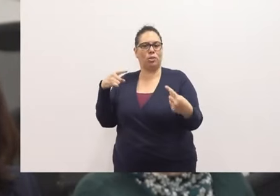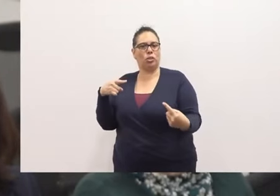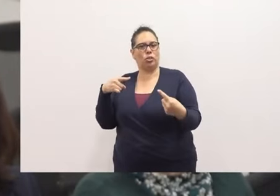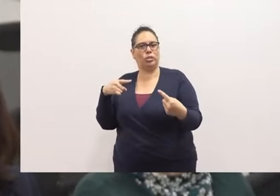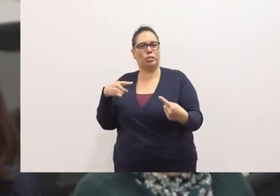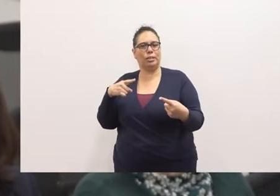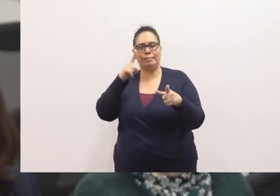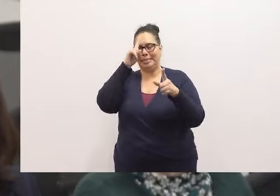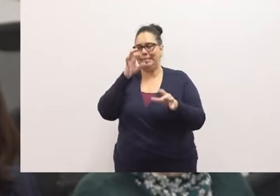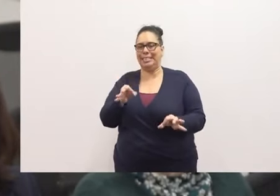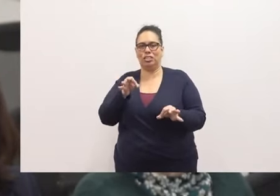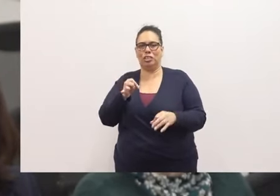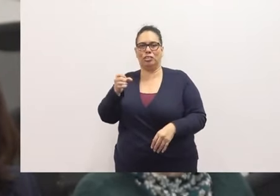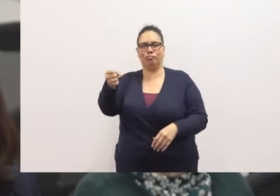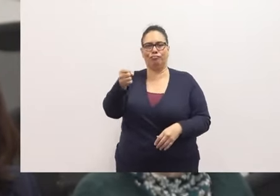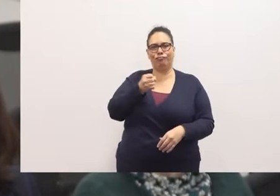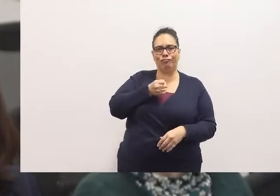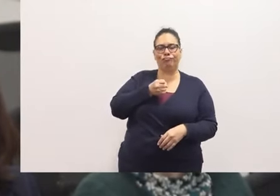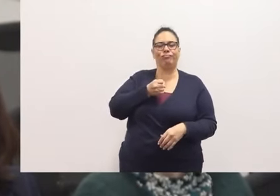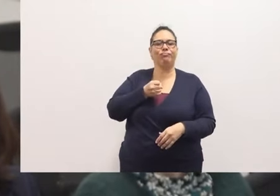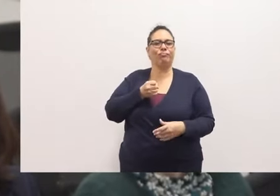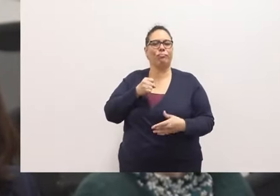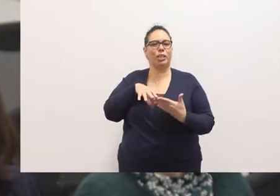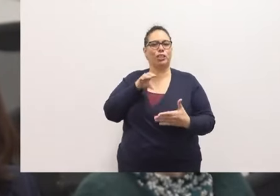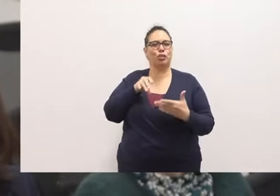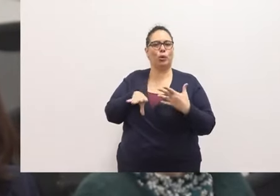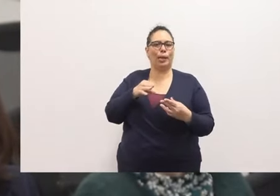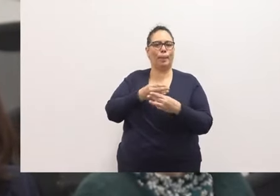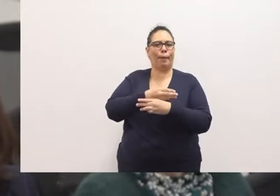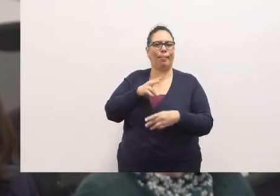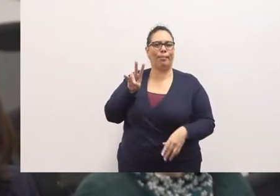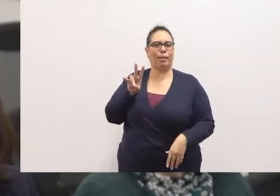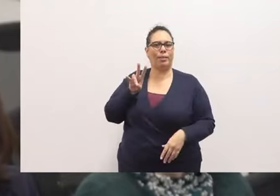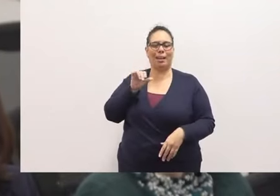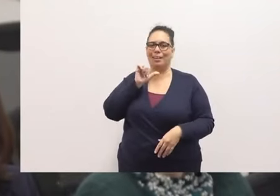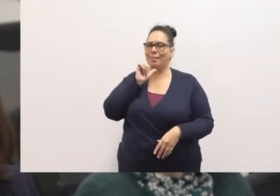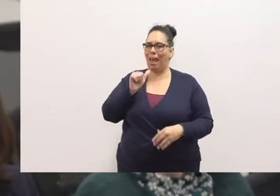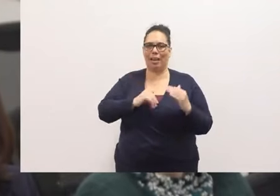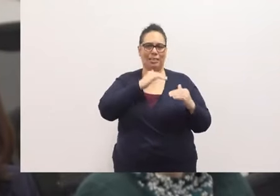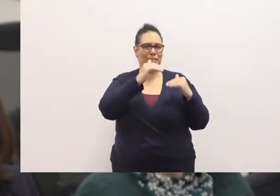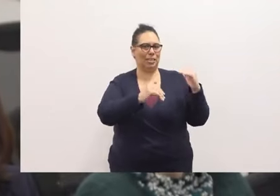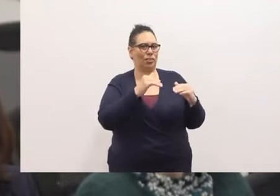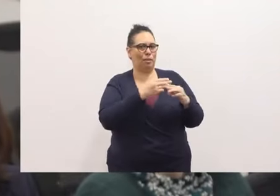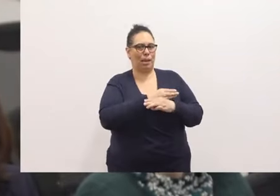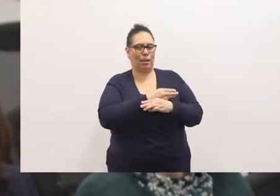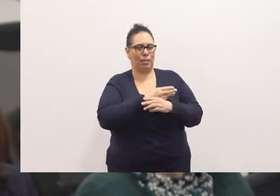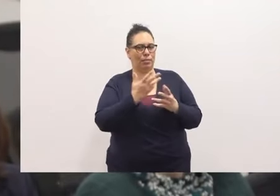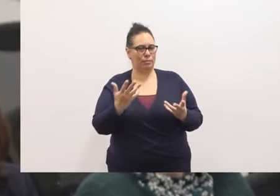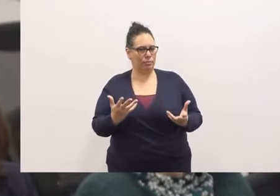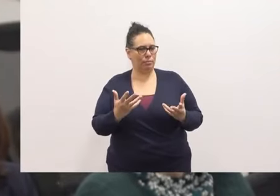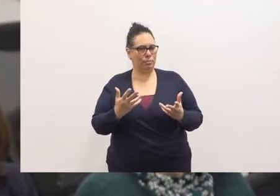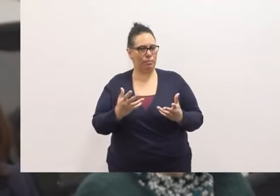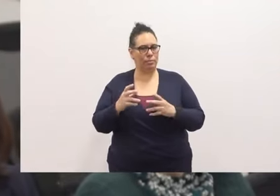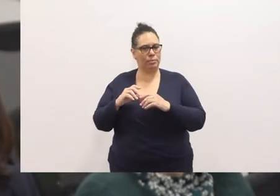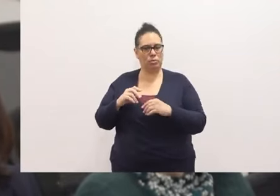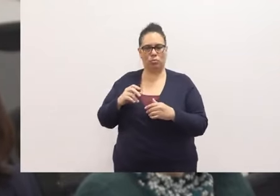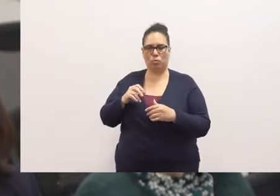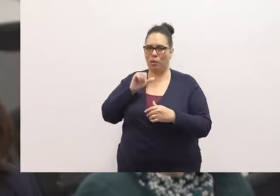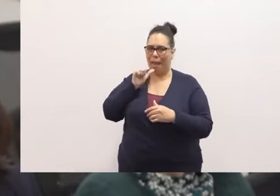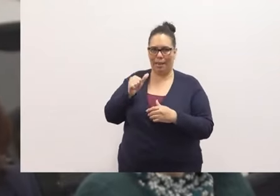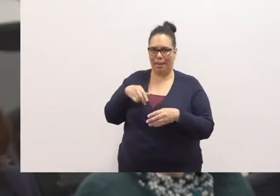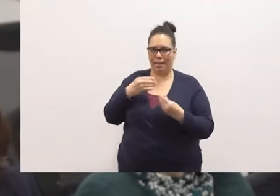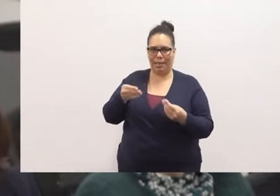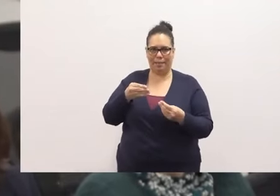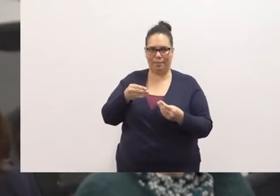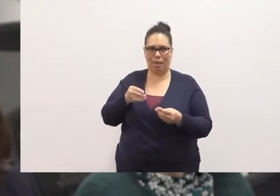making a decision that the student now goes to math 7 versus giving them the opportunity to continue? So the research